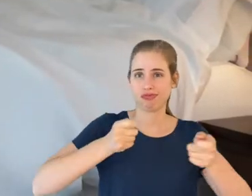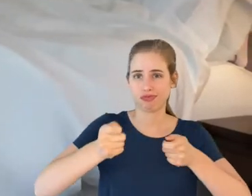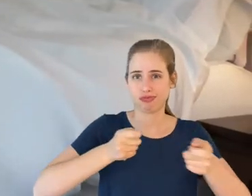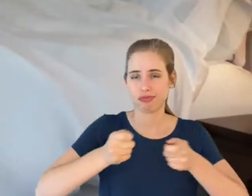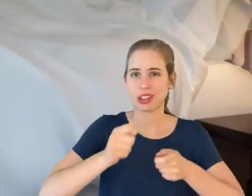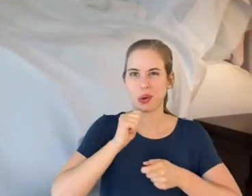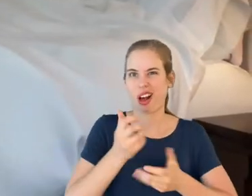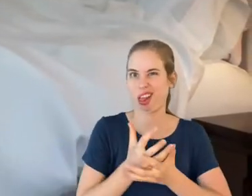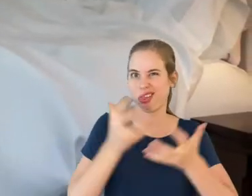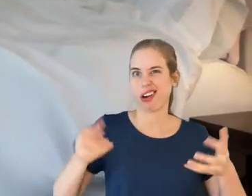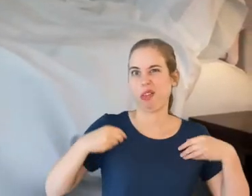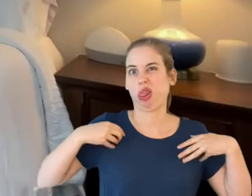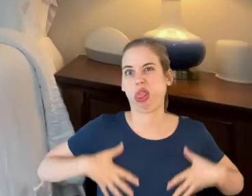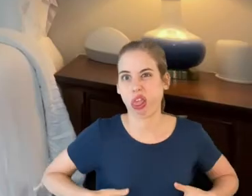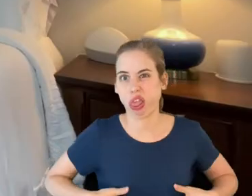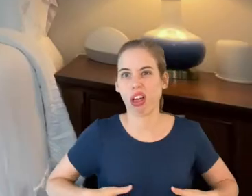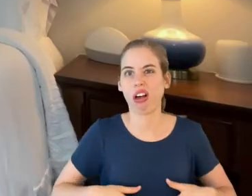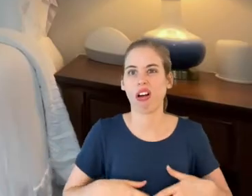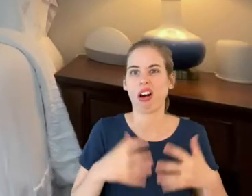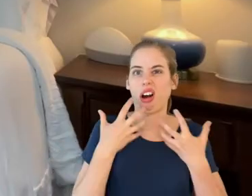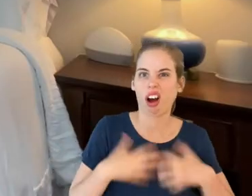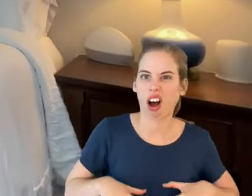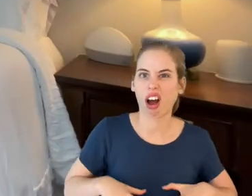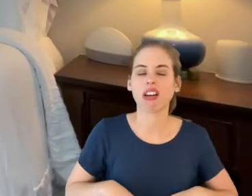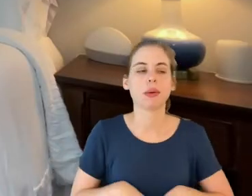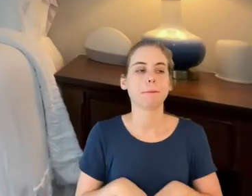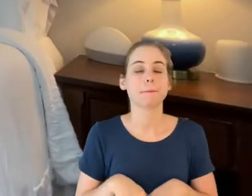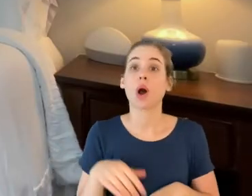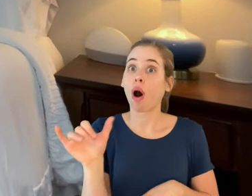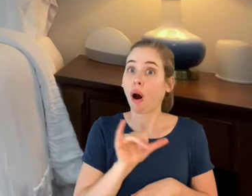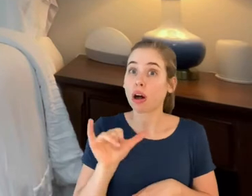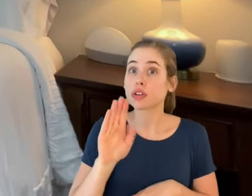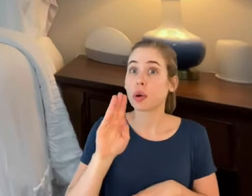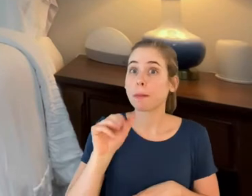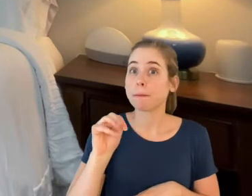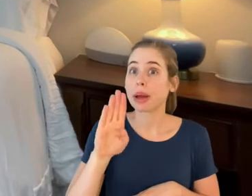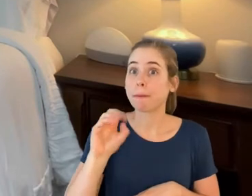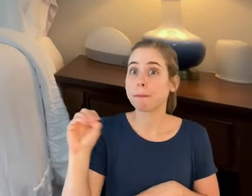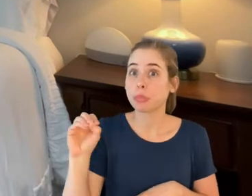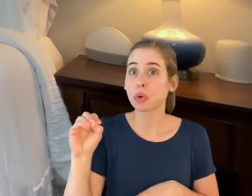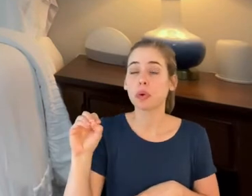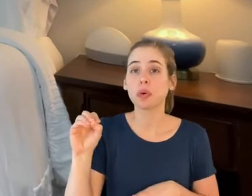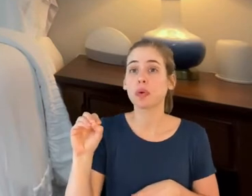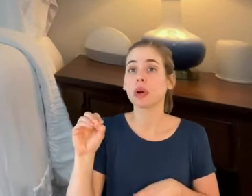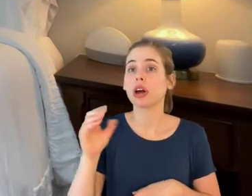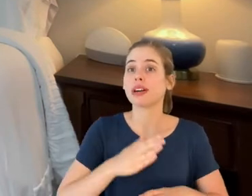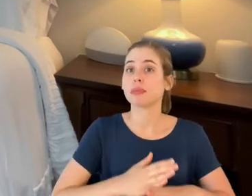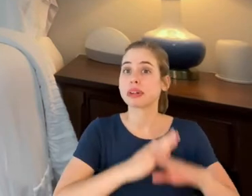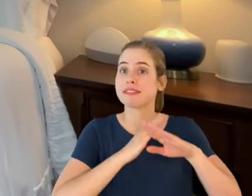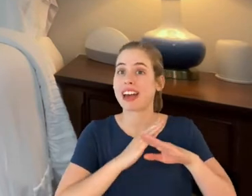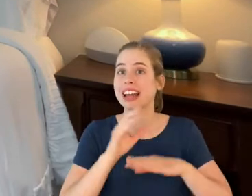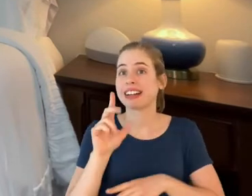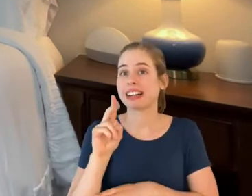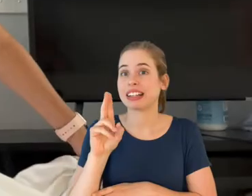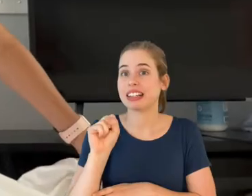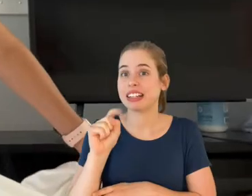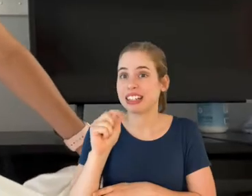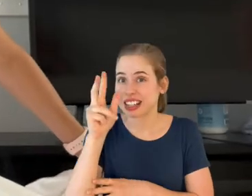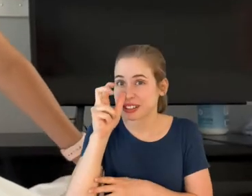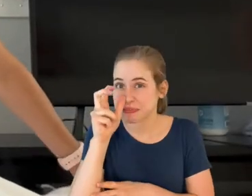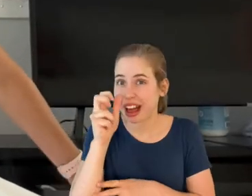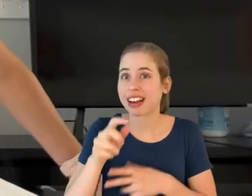like not a lot of sweating. Bamboo is also known for being hypoallergenic. So it's dust mite free, it